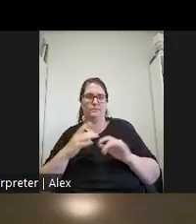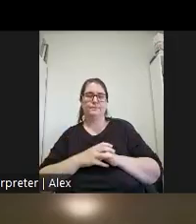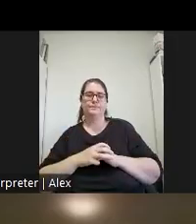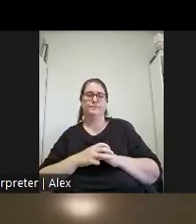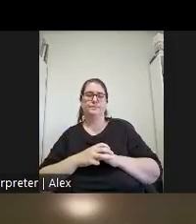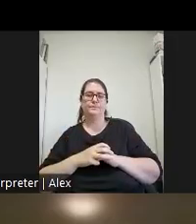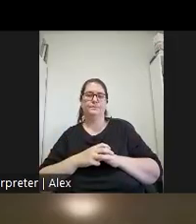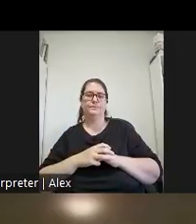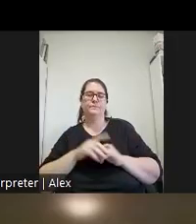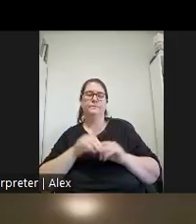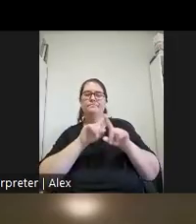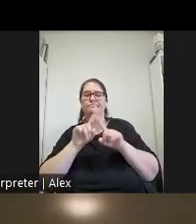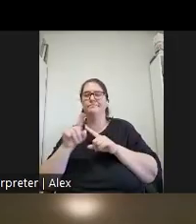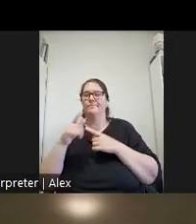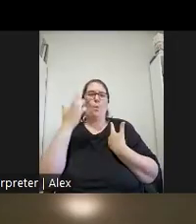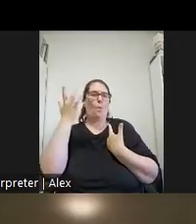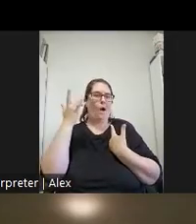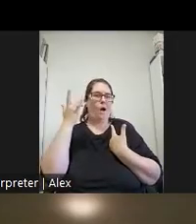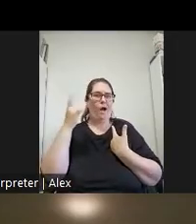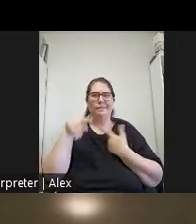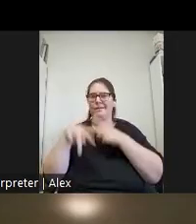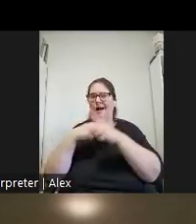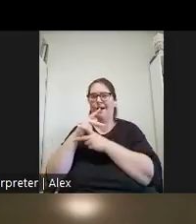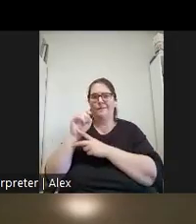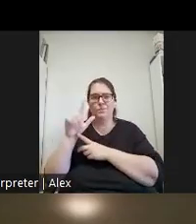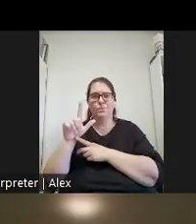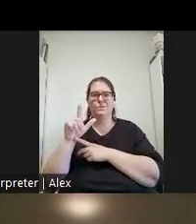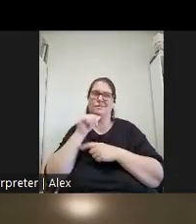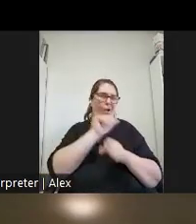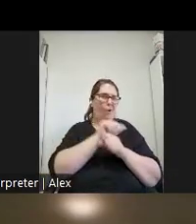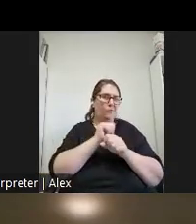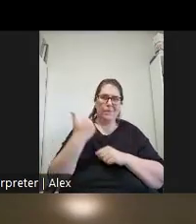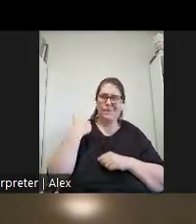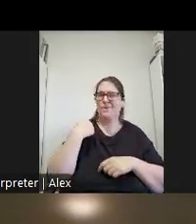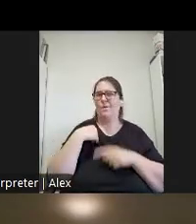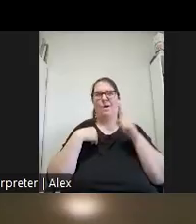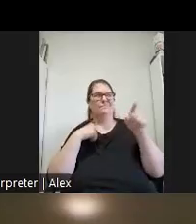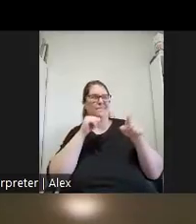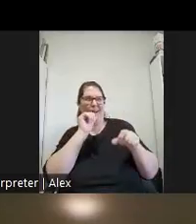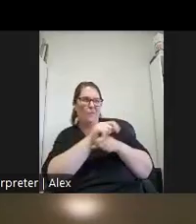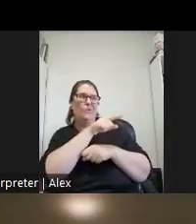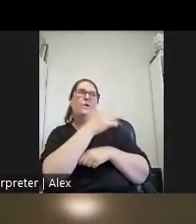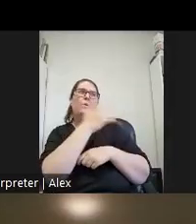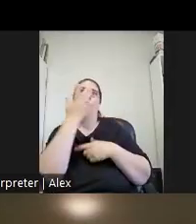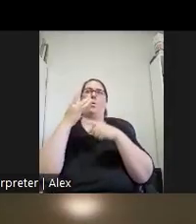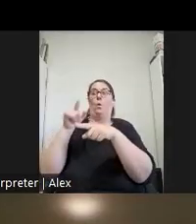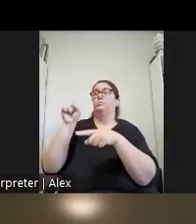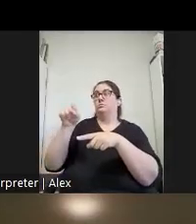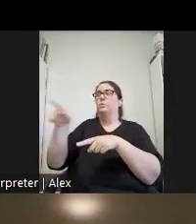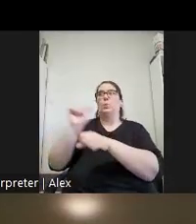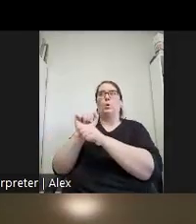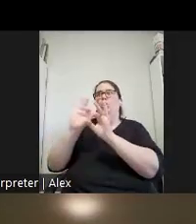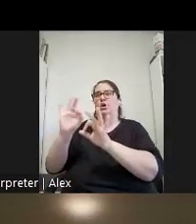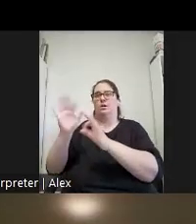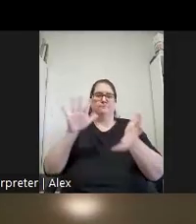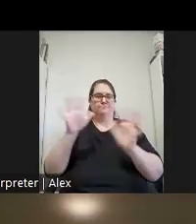around why risk assessment tools were not working, or were working, both. So